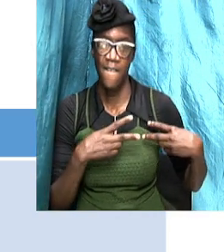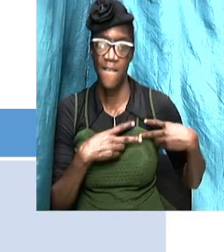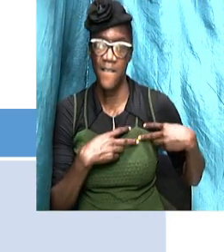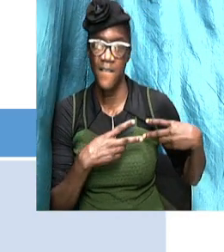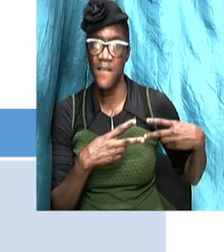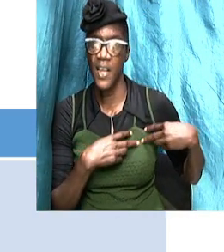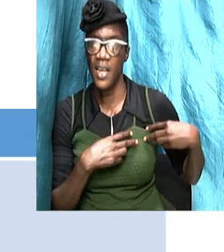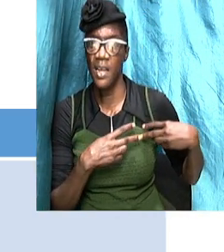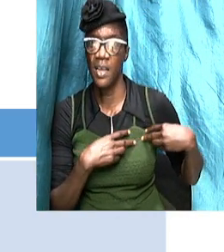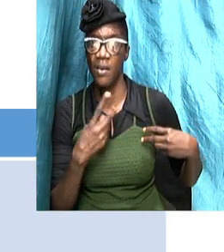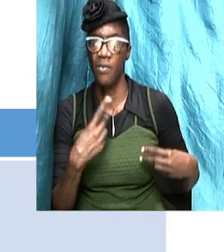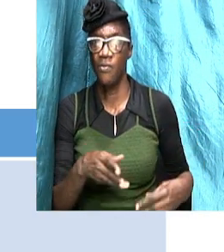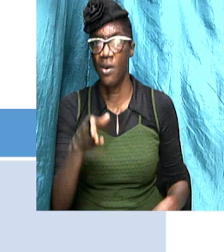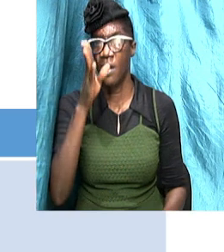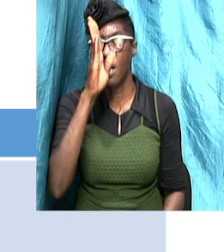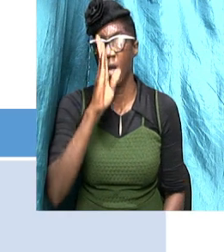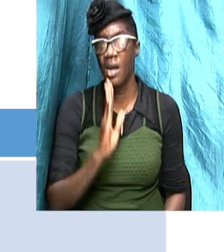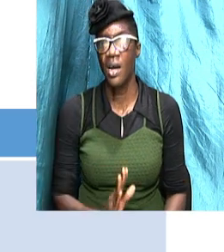living